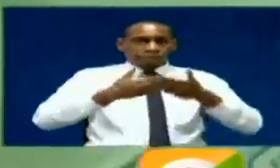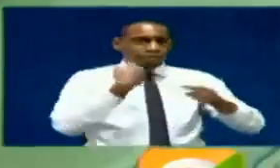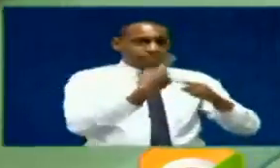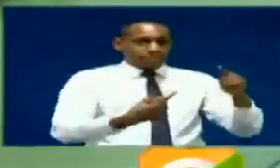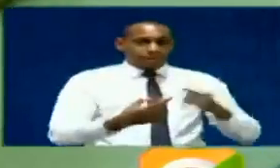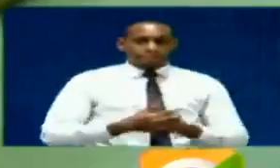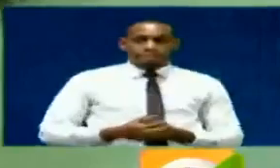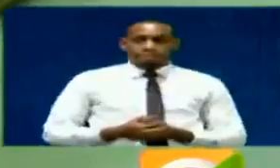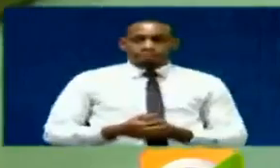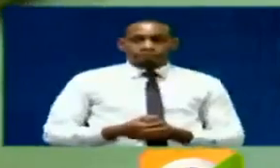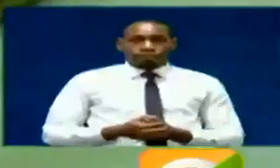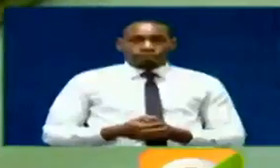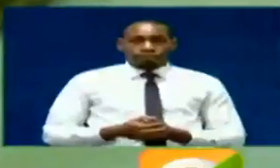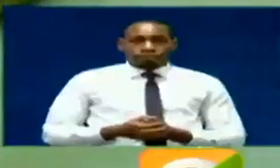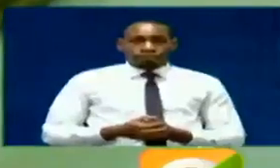year.